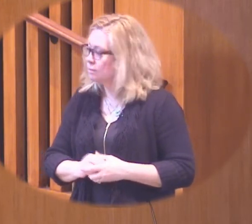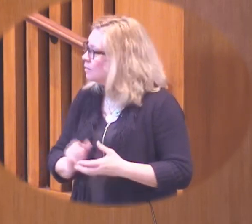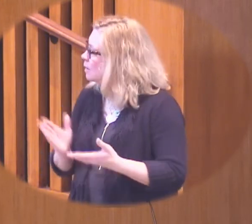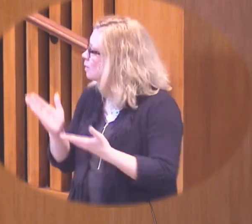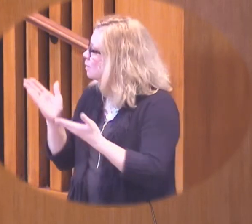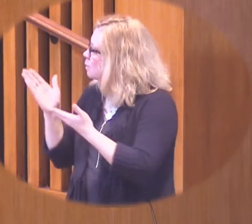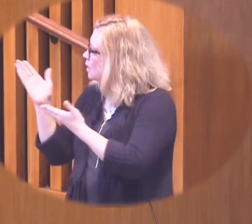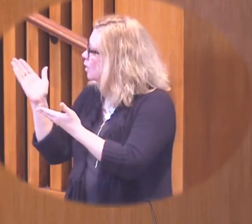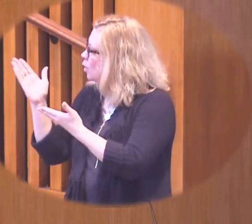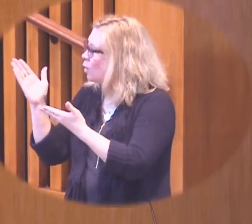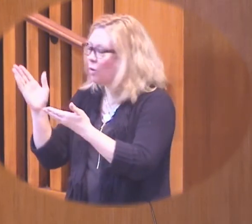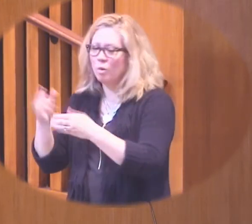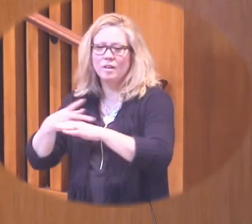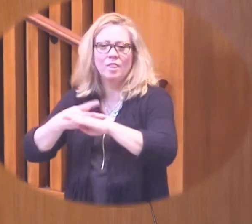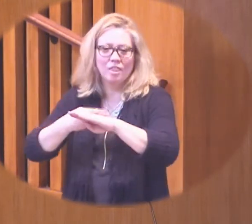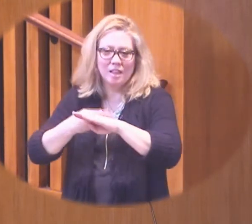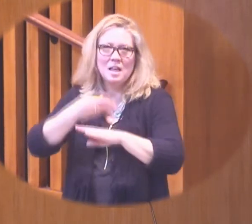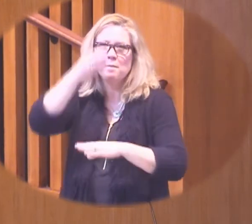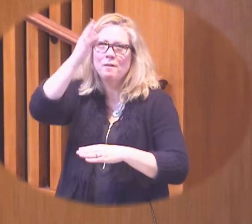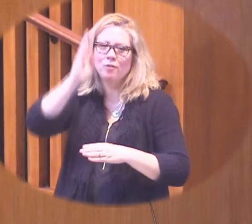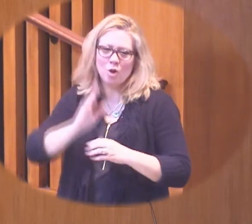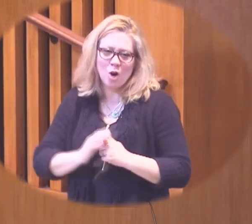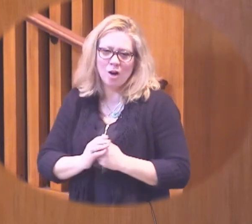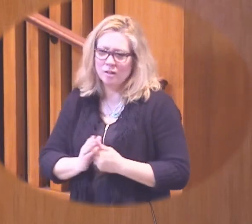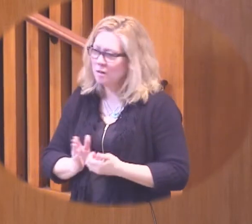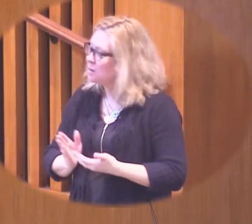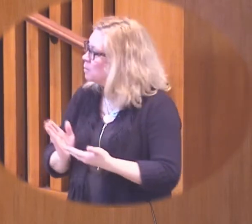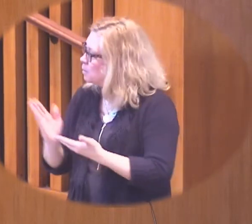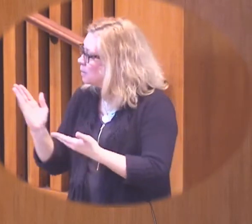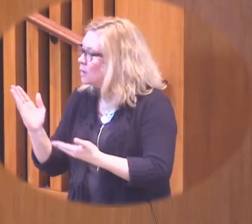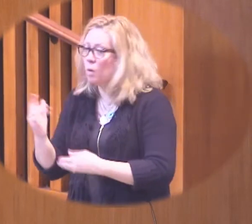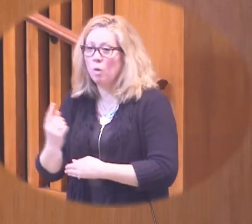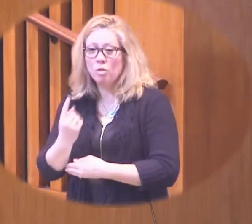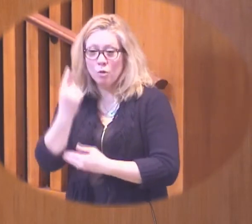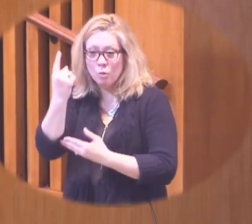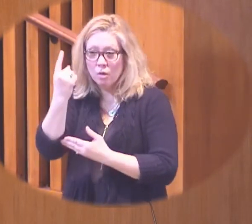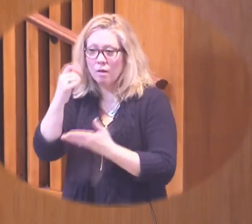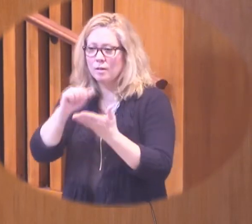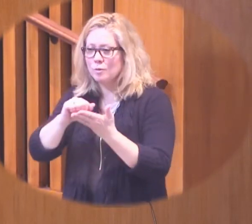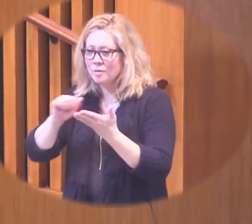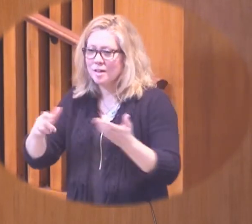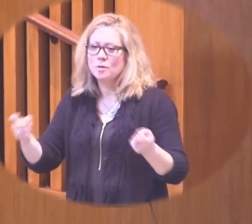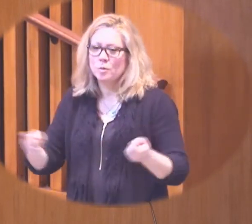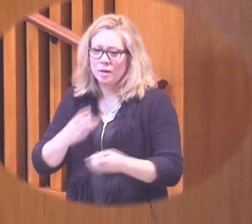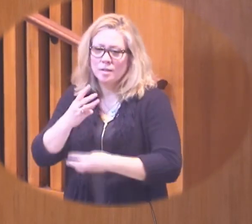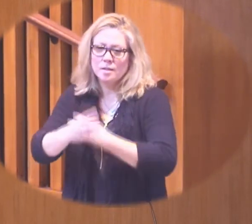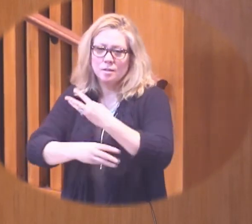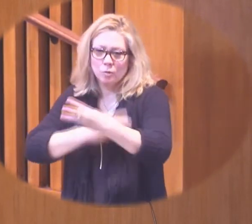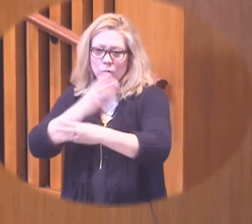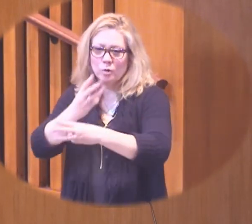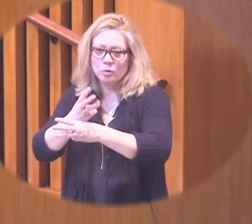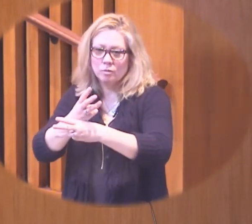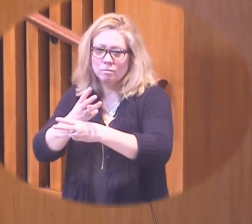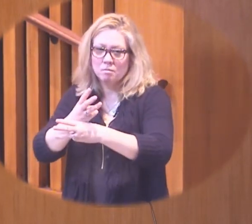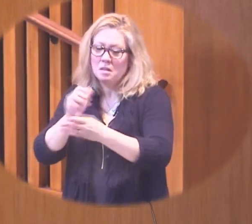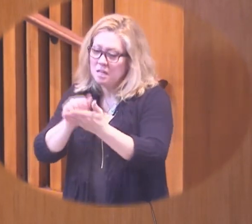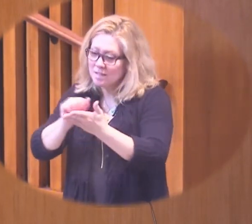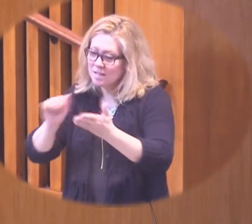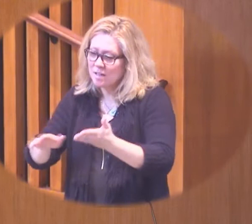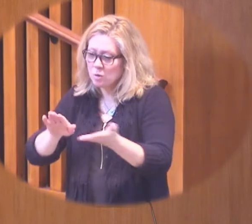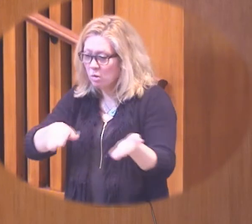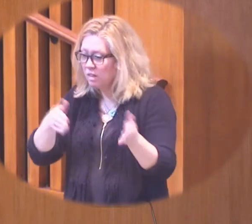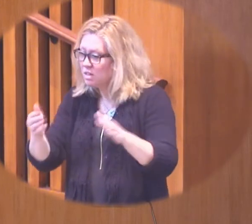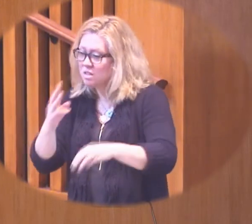Behold the Lamb of God. Behold him who takes away the sin and the death of